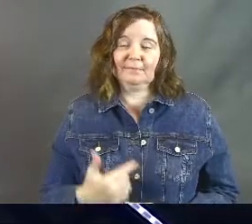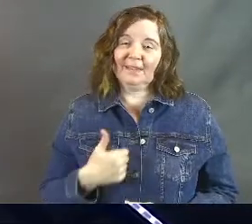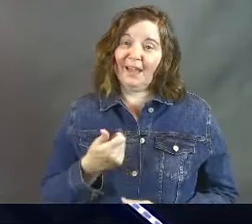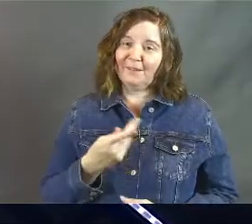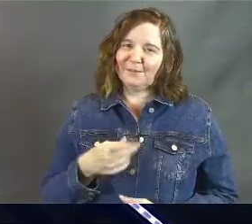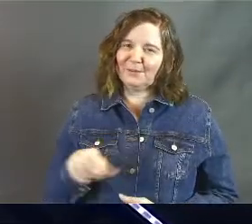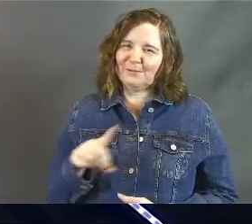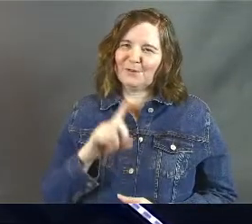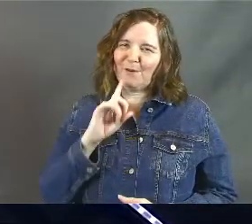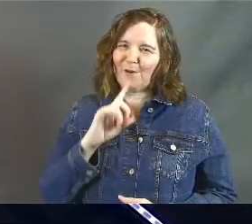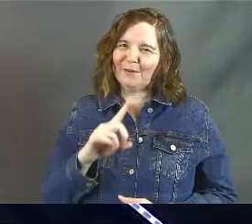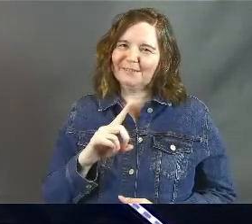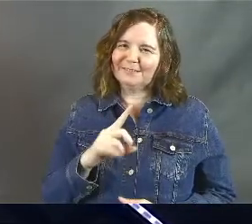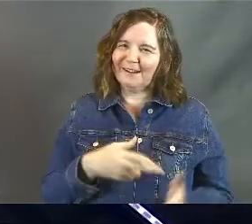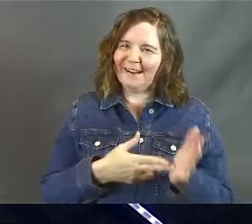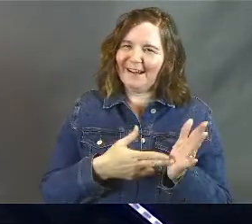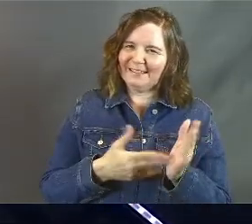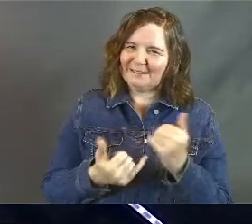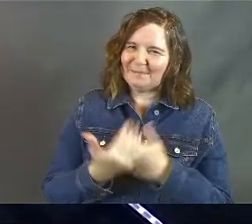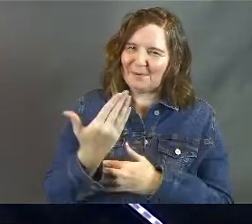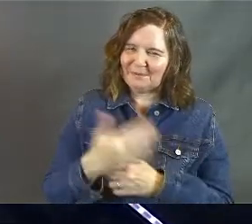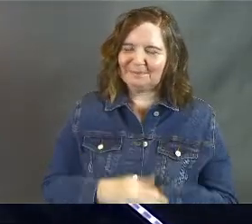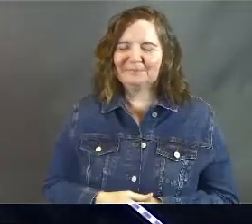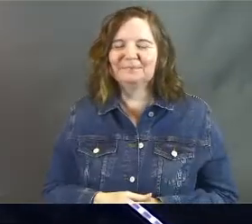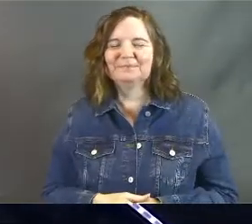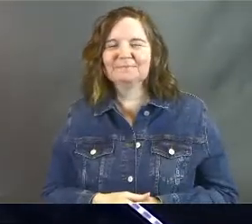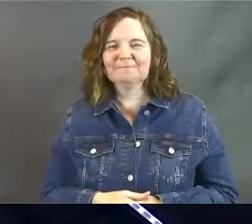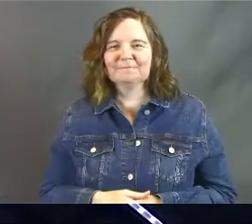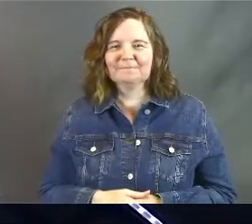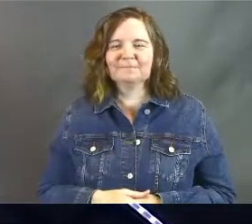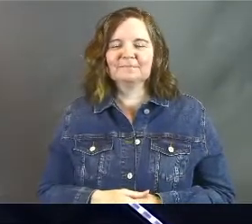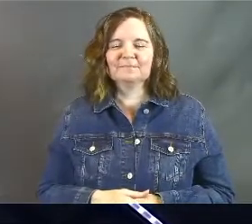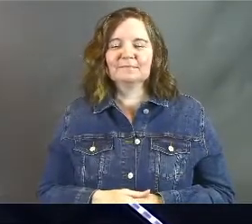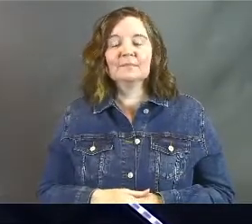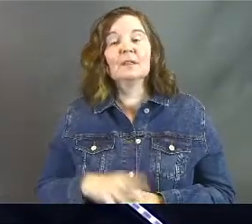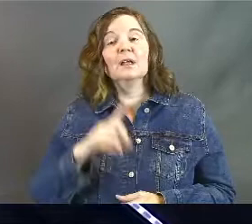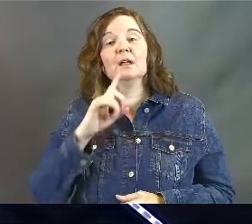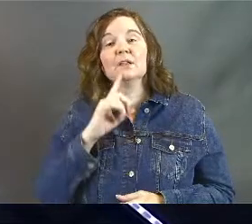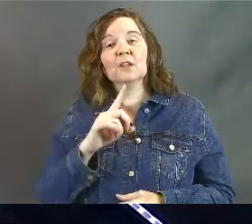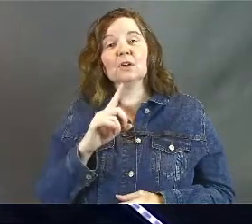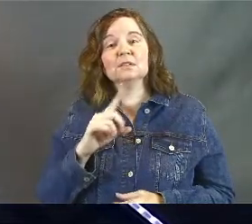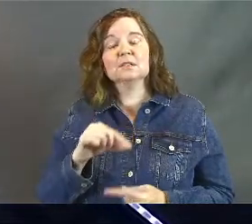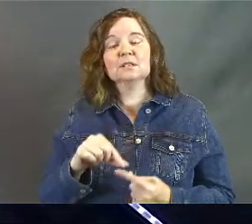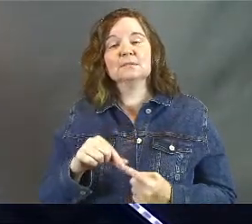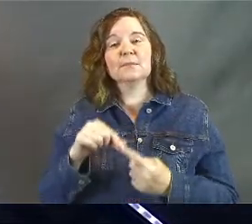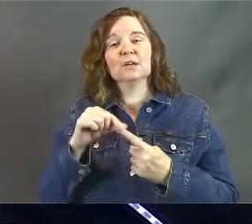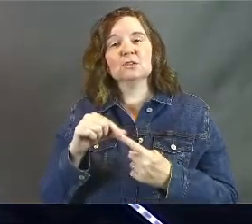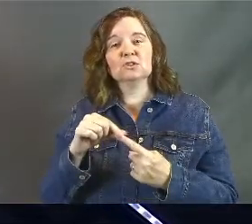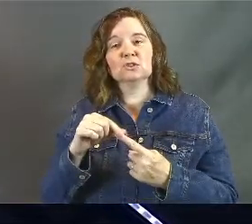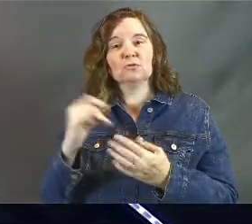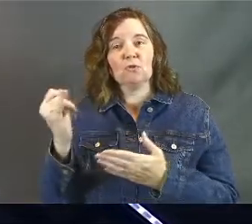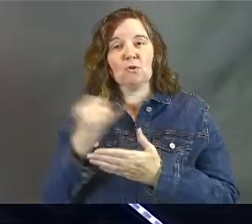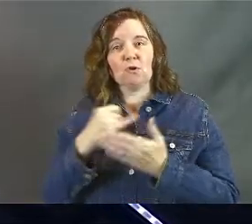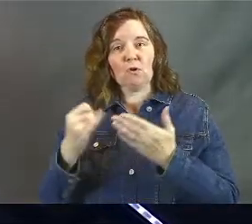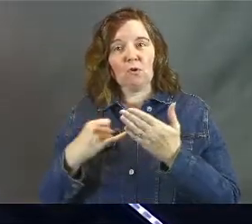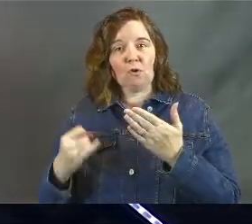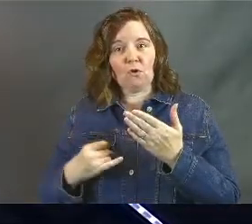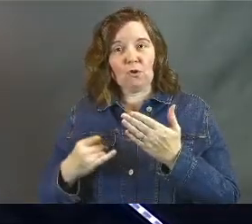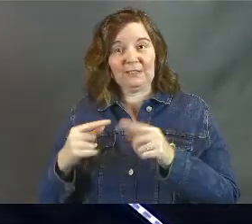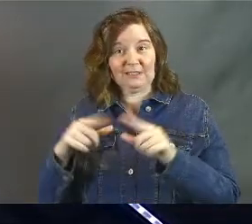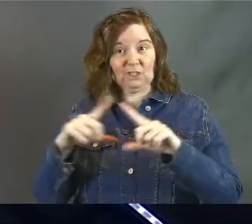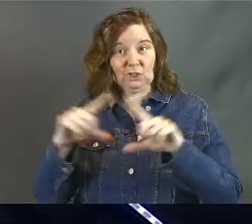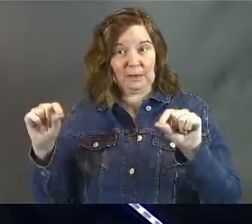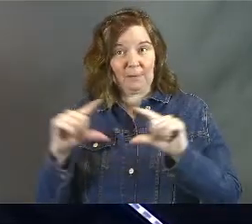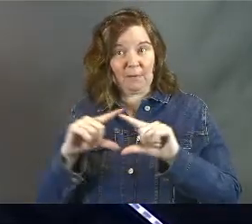A few of you are honest this morning. There is a special art form in